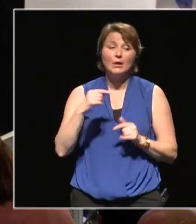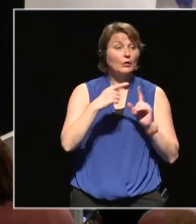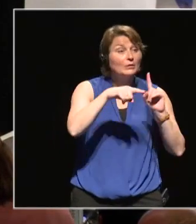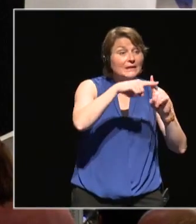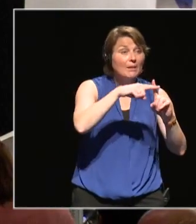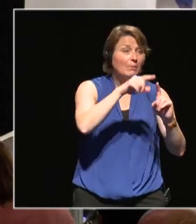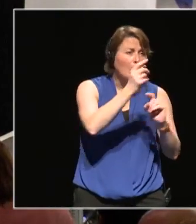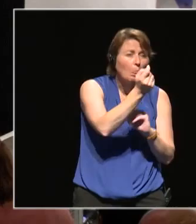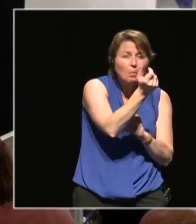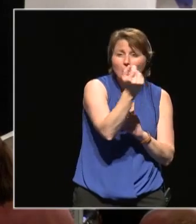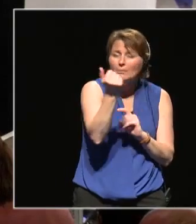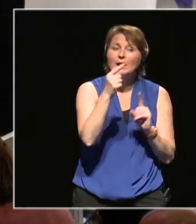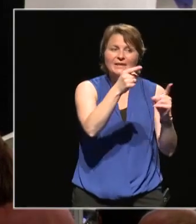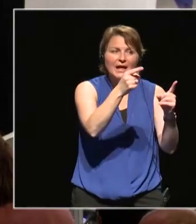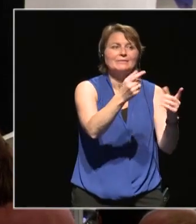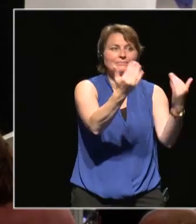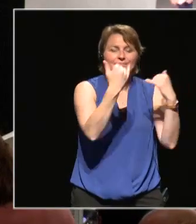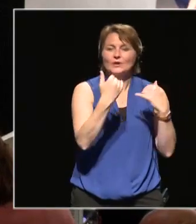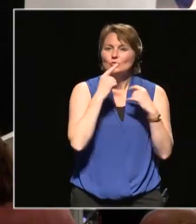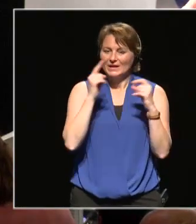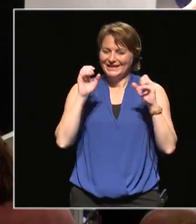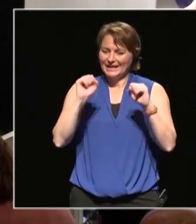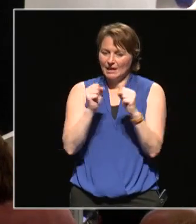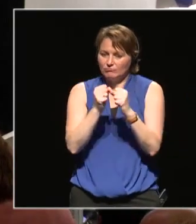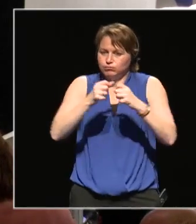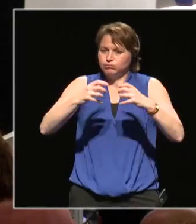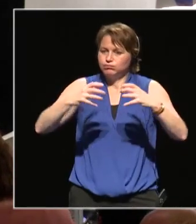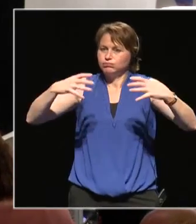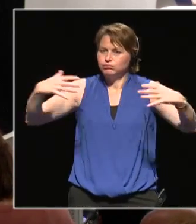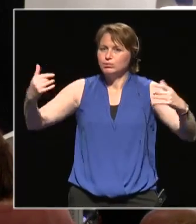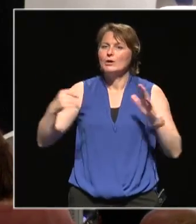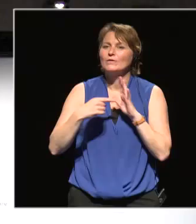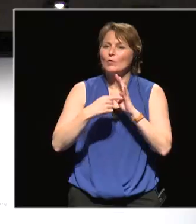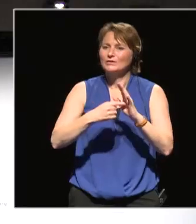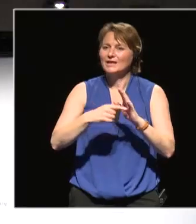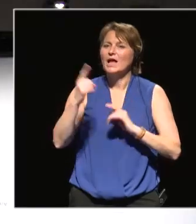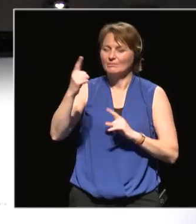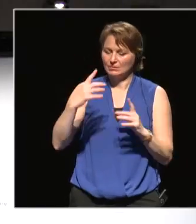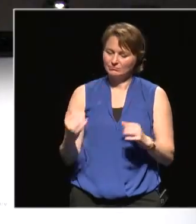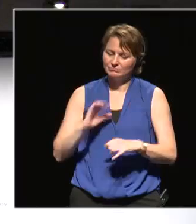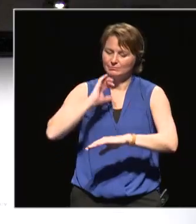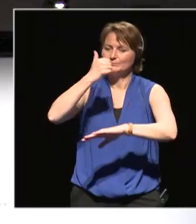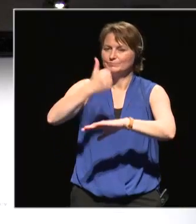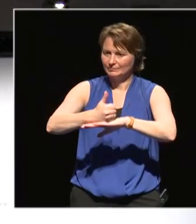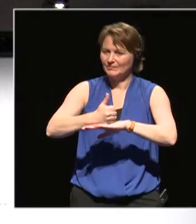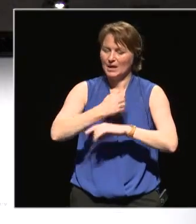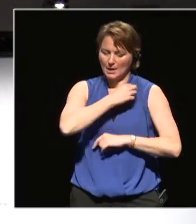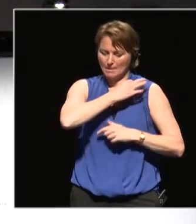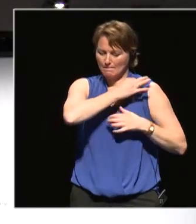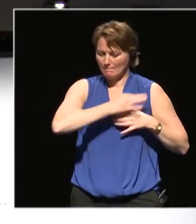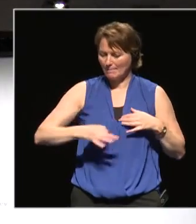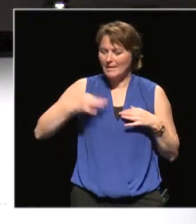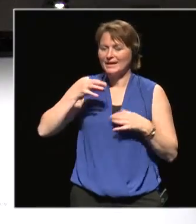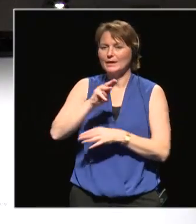world towards the mainstreaming, towards scaling up. One example is a covenant of mayors. It's an initiative of the European Commission, and